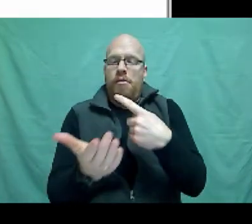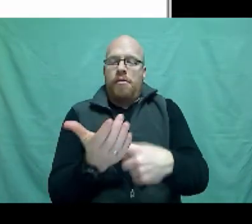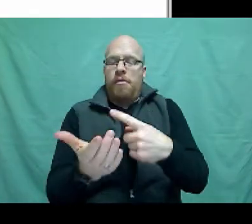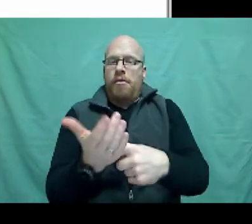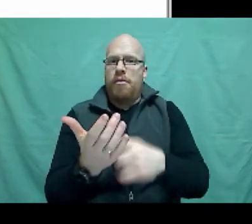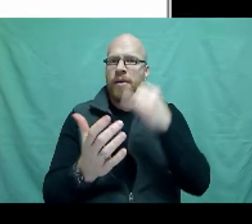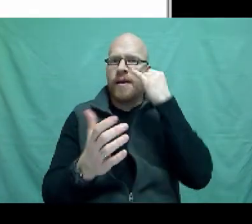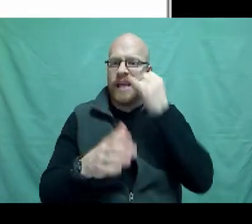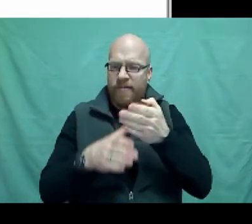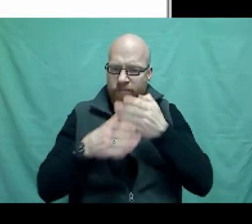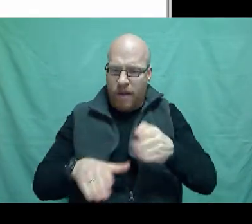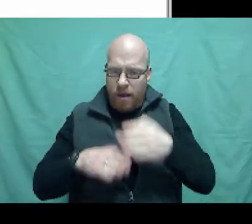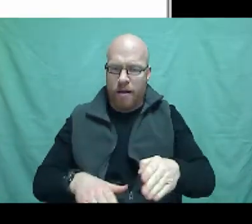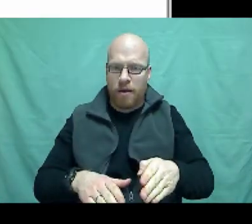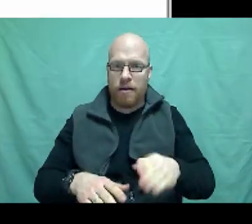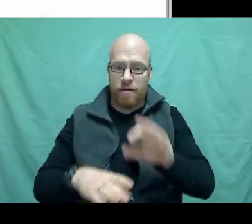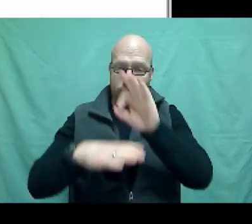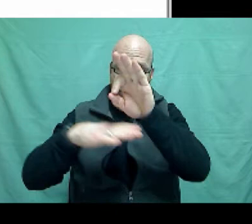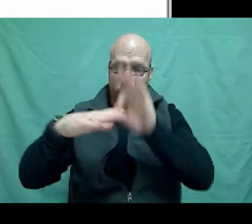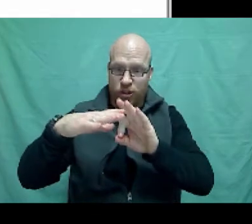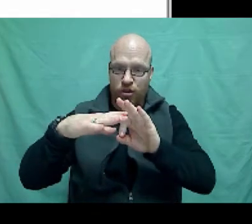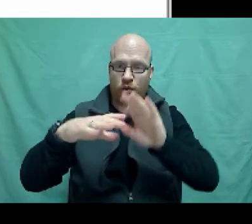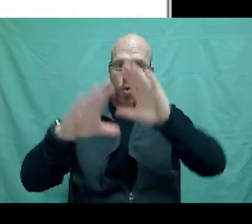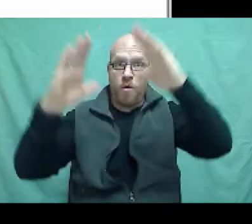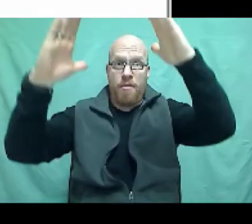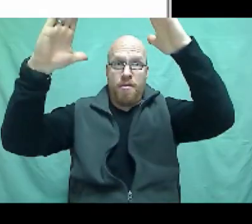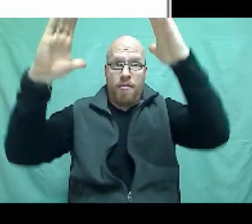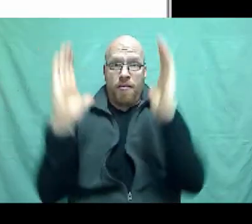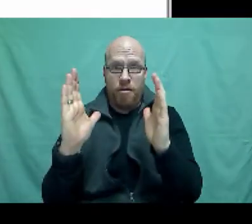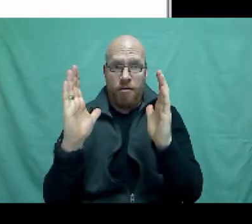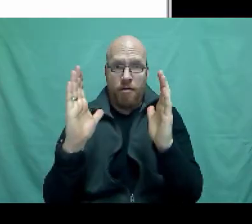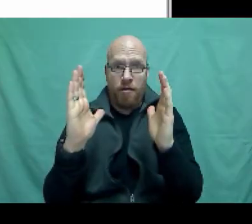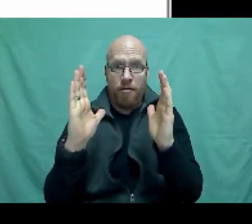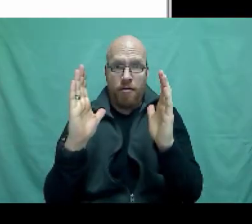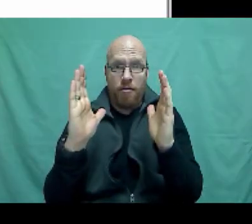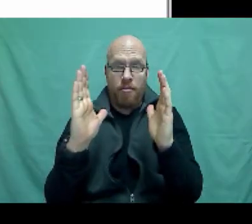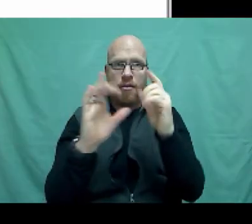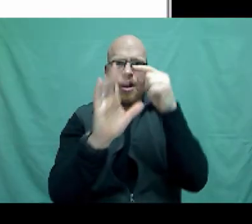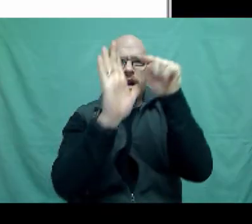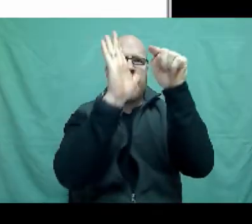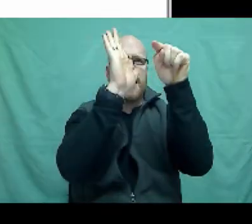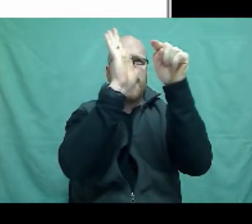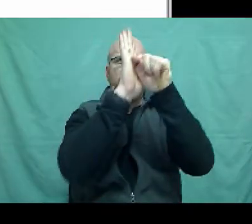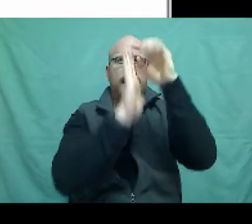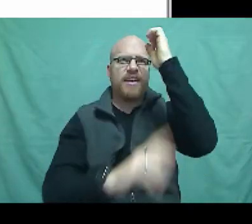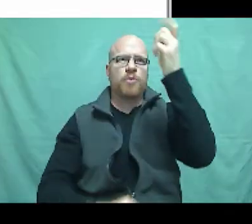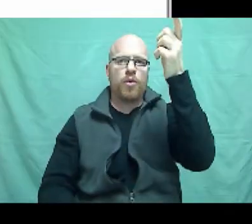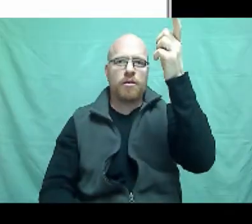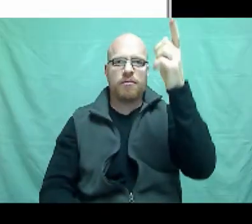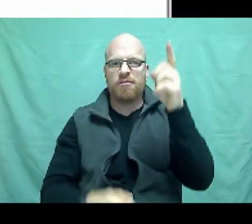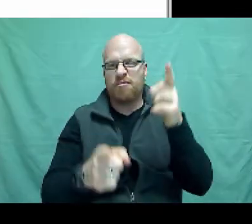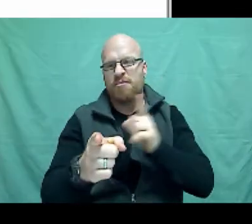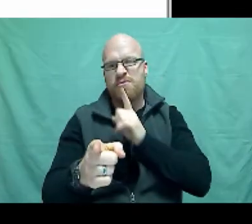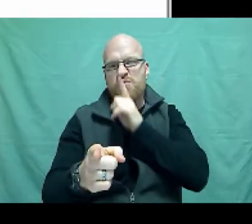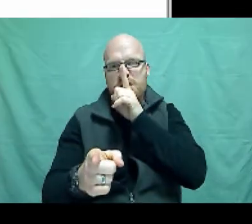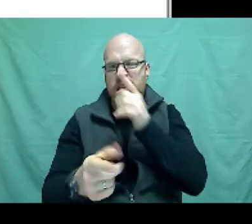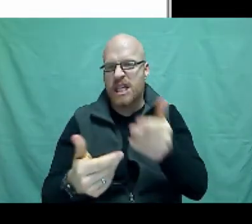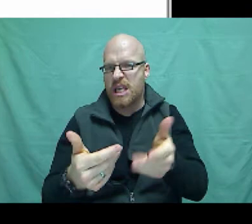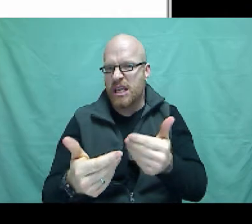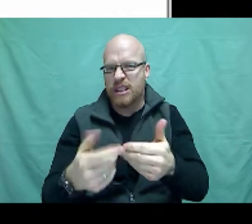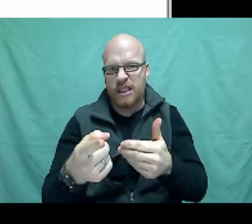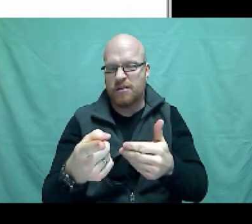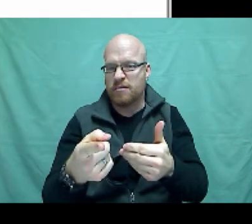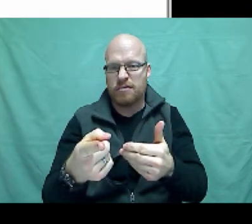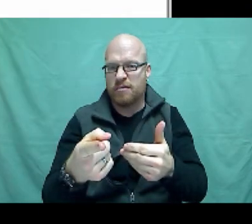Okay, now we're going to talk about the quotient rule if we have a fraction raised to a